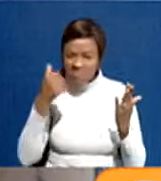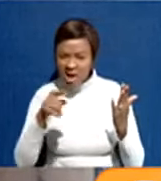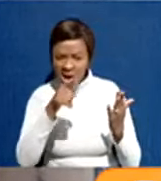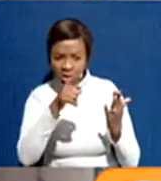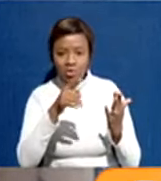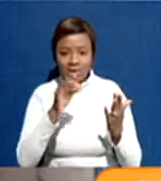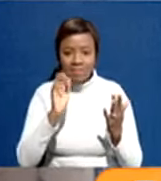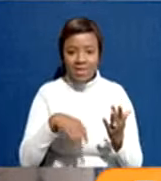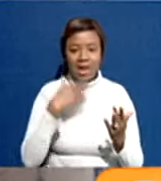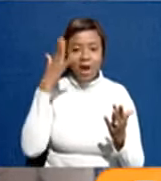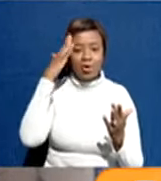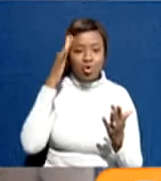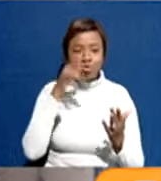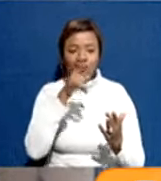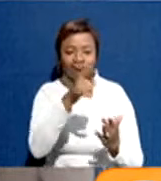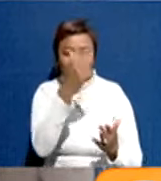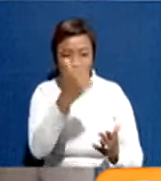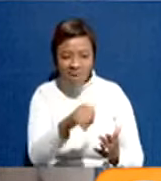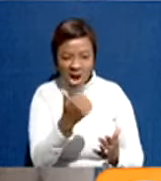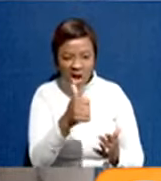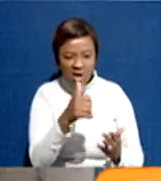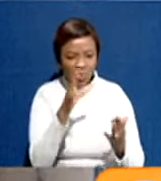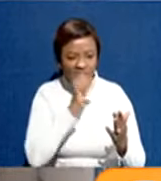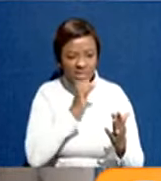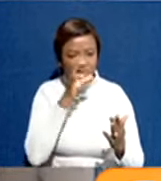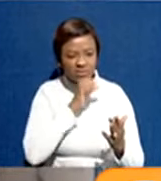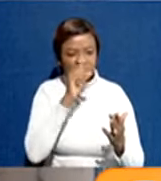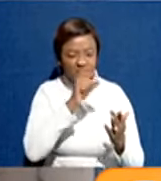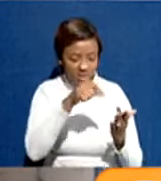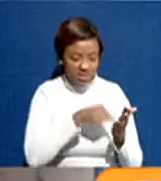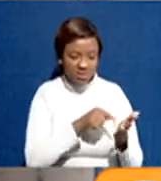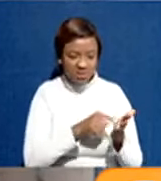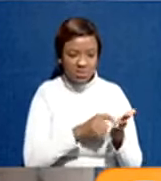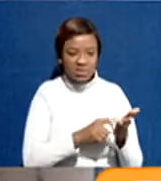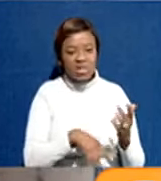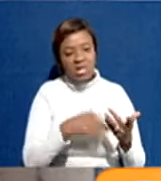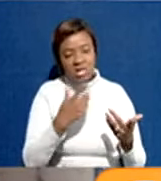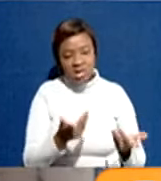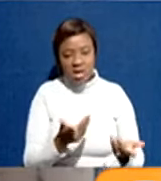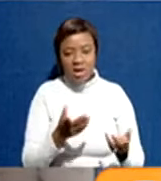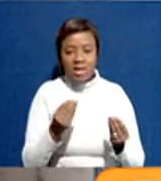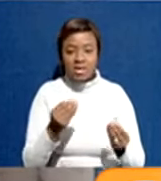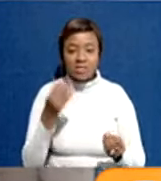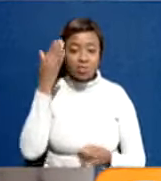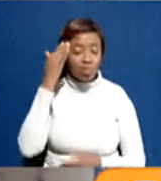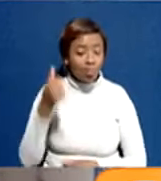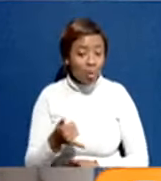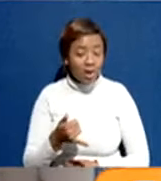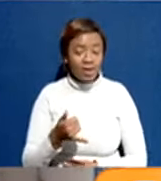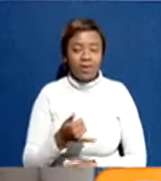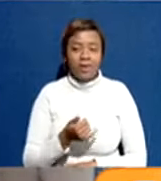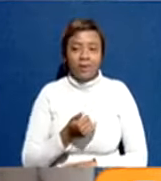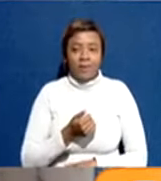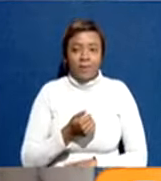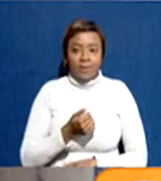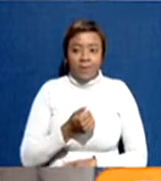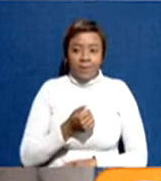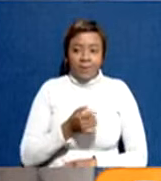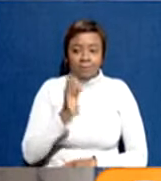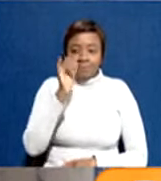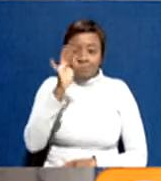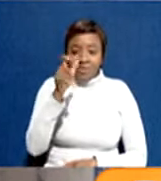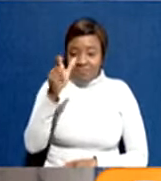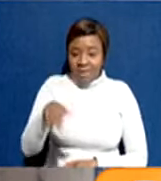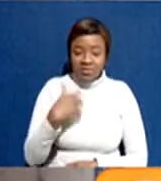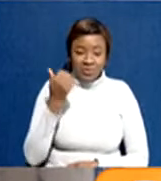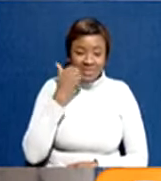those clients who are likely to have issues of adherence. Why do I say so? I'm saying so because if a patient fails